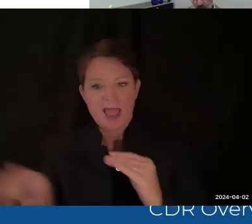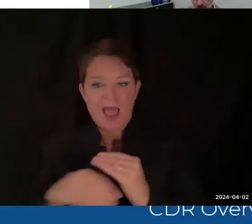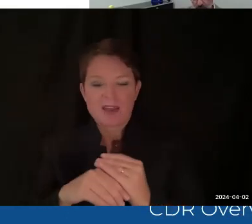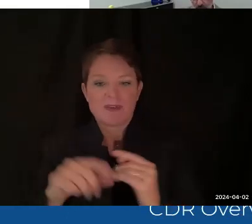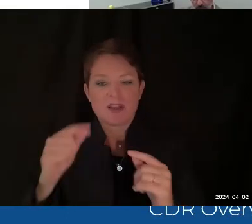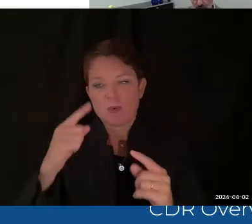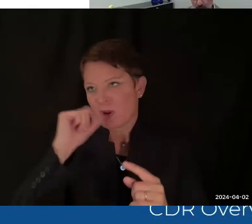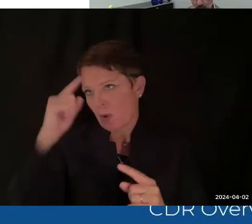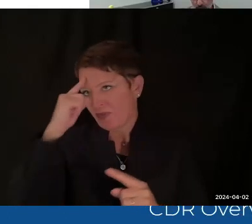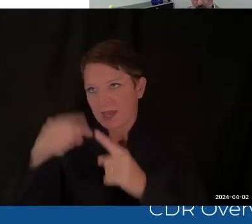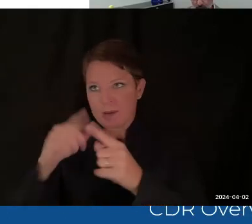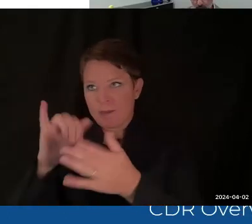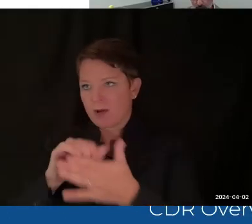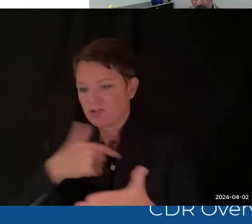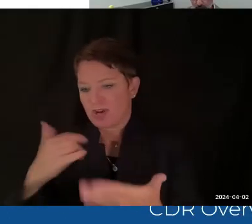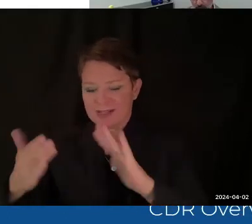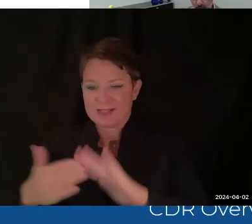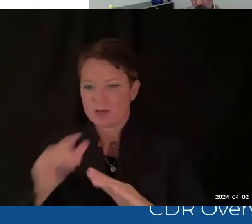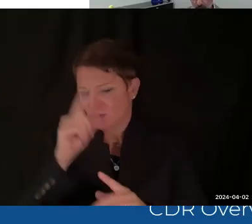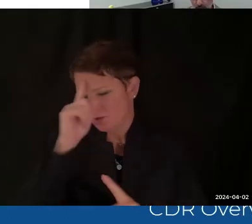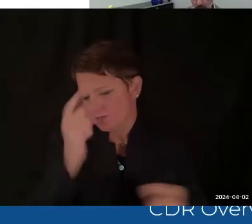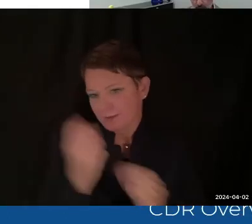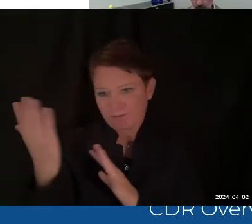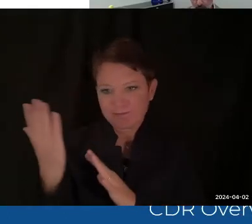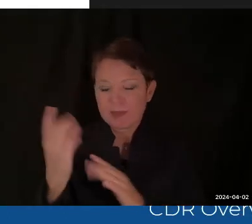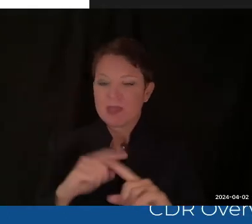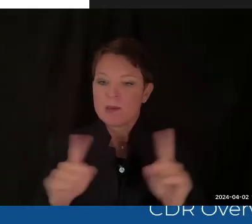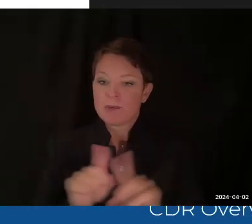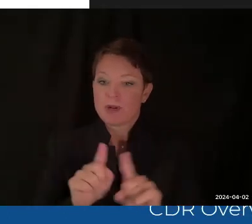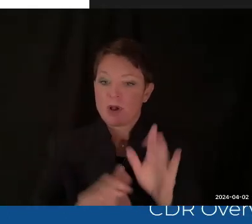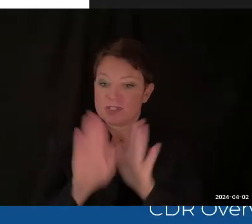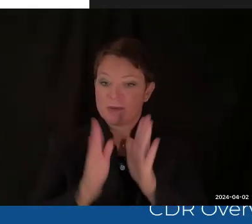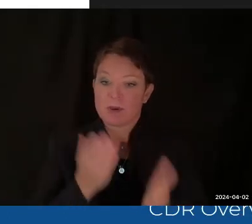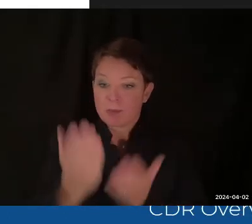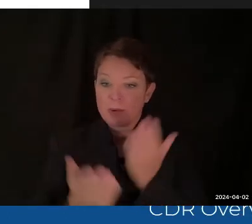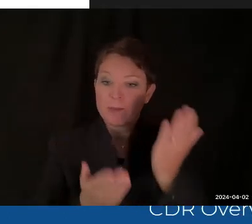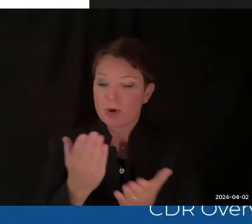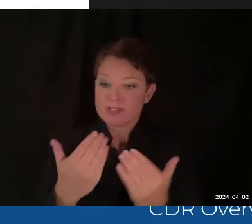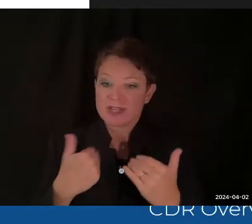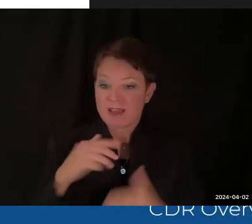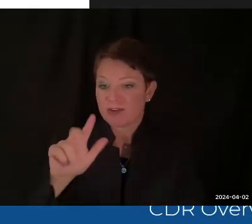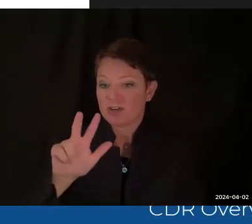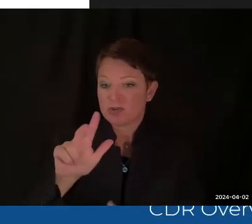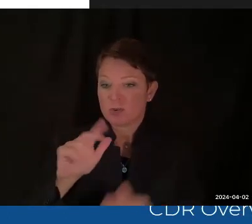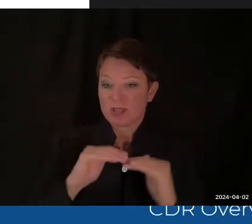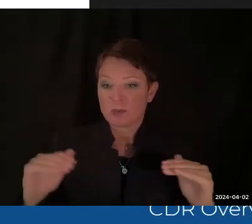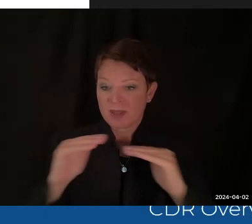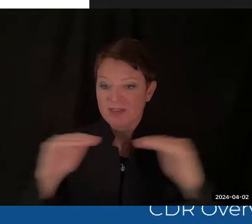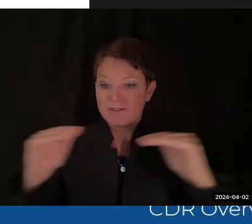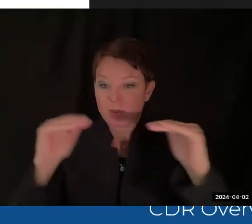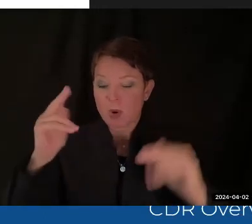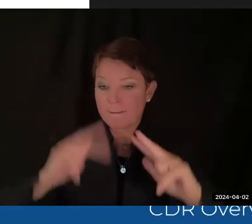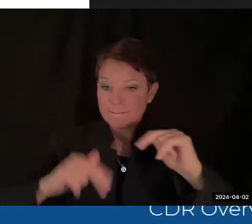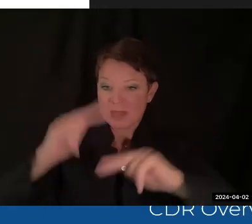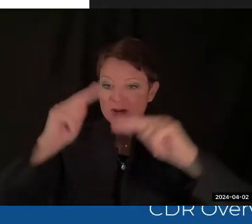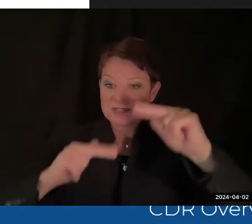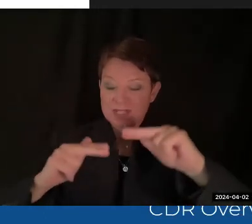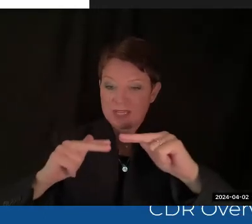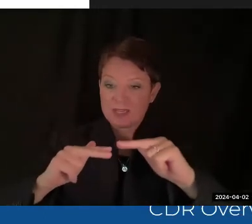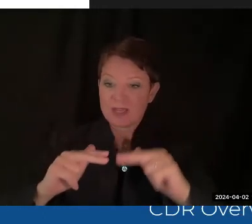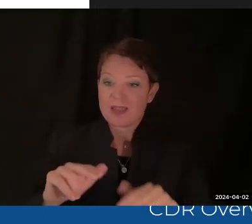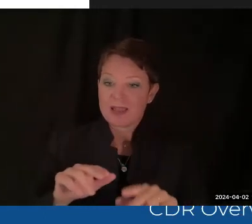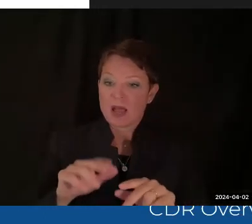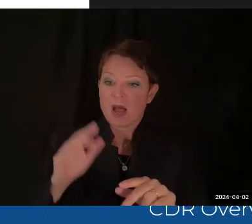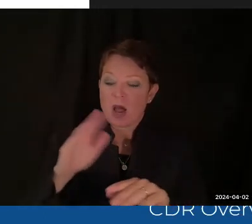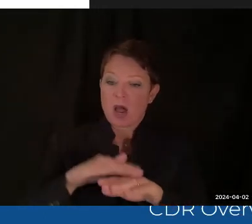out of mind in this presentation. The developers are proposing putting this 23-floor building on top of an